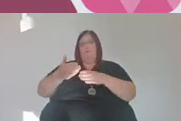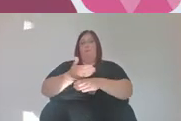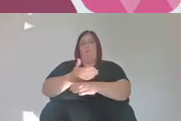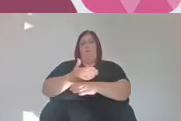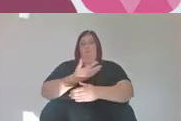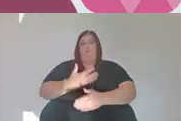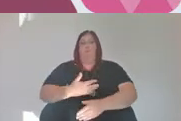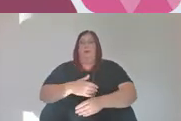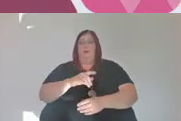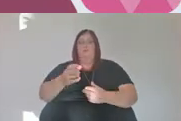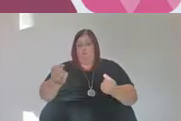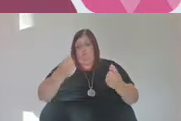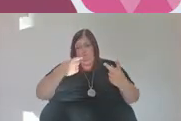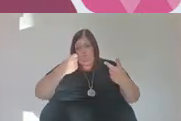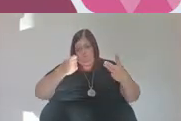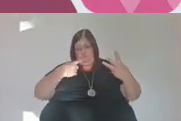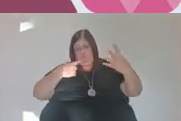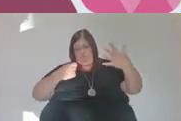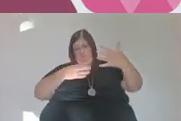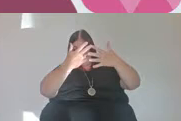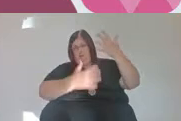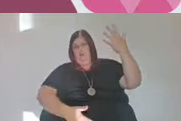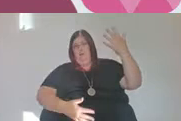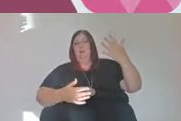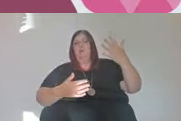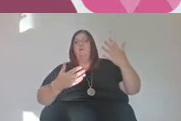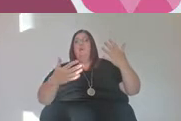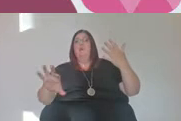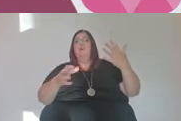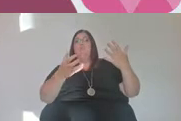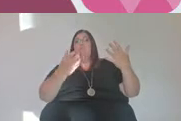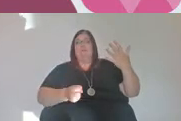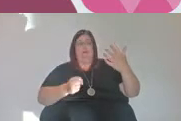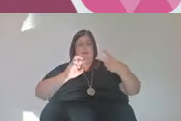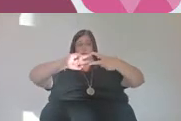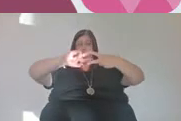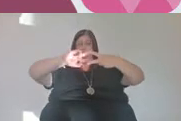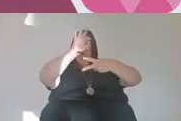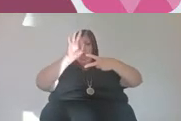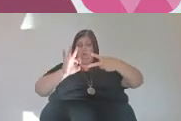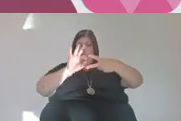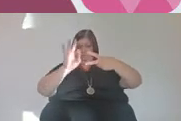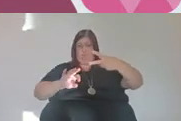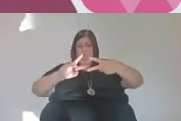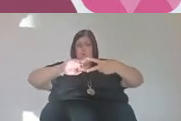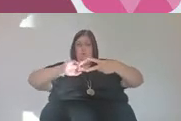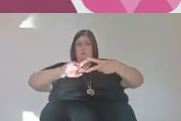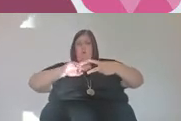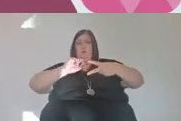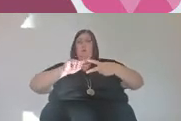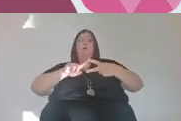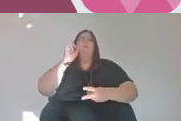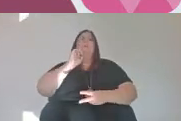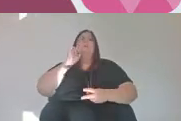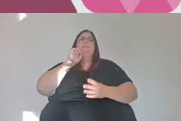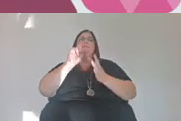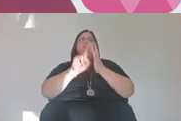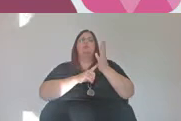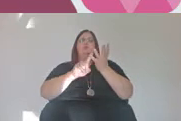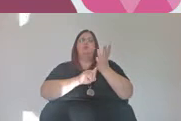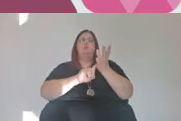ahead of the AGM, and we did receive 2 questions from Mrs. Julia